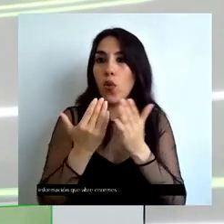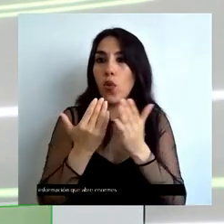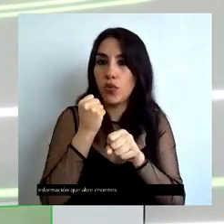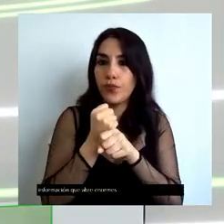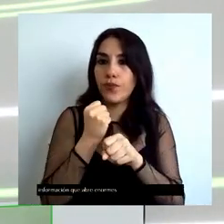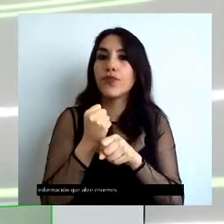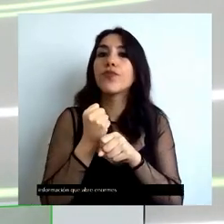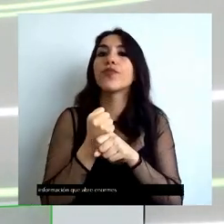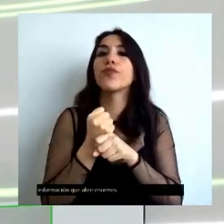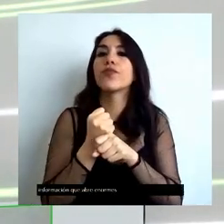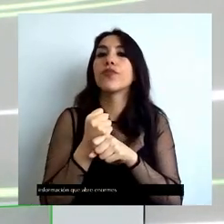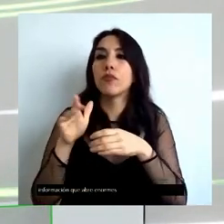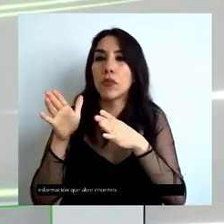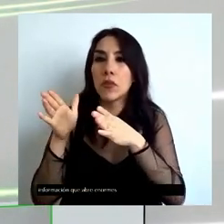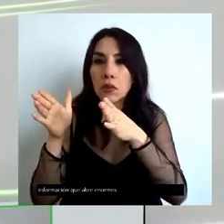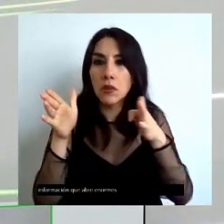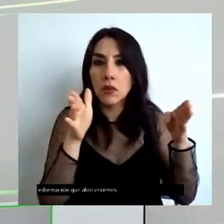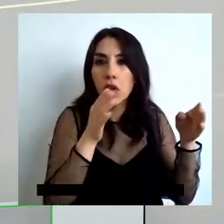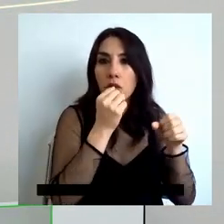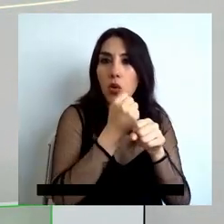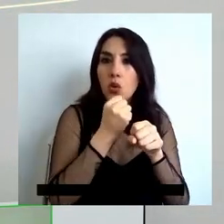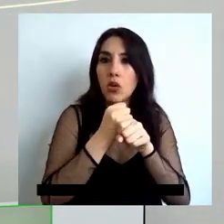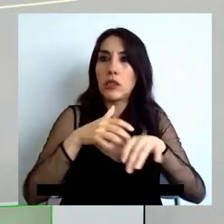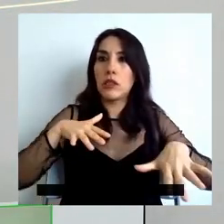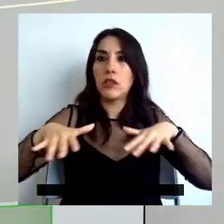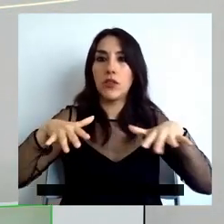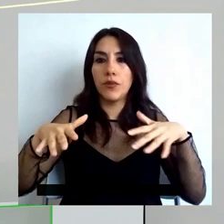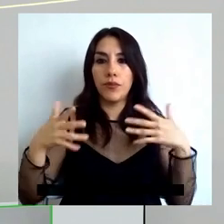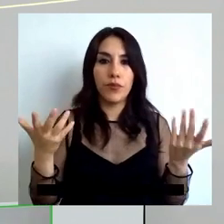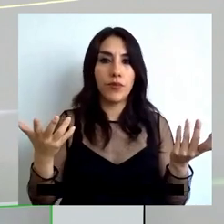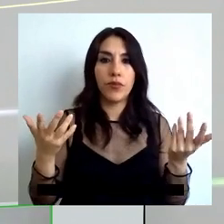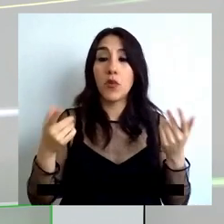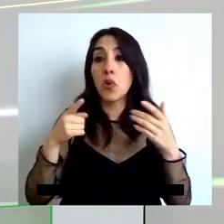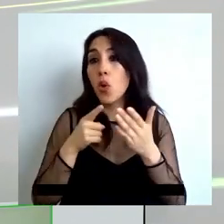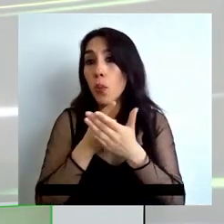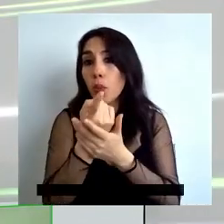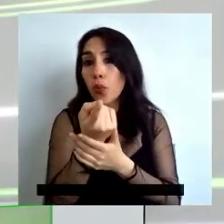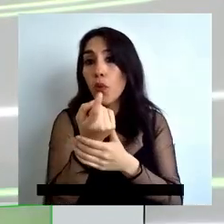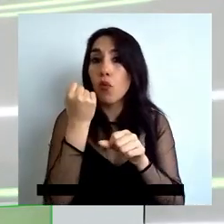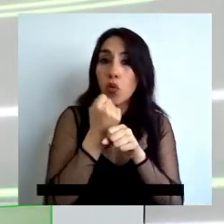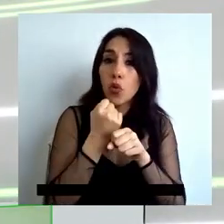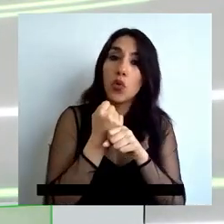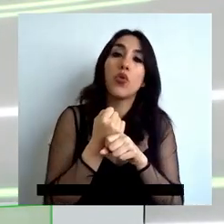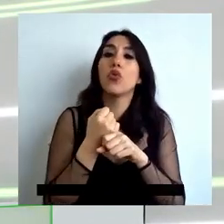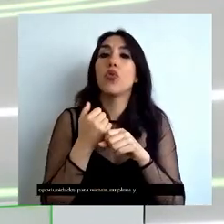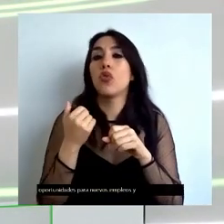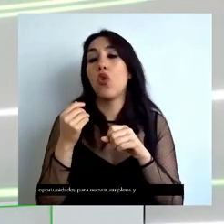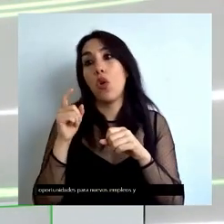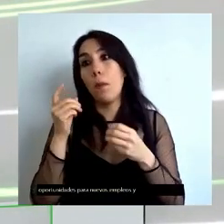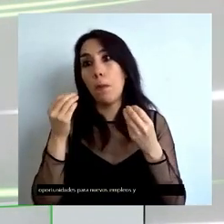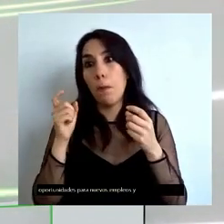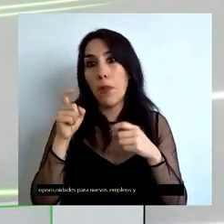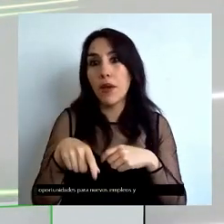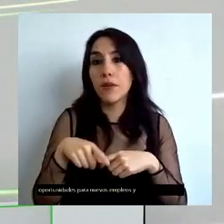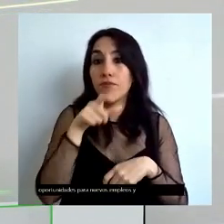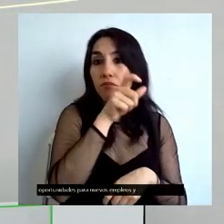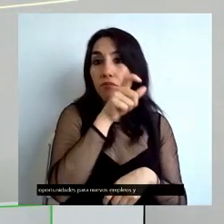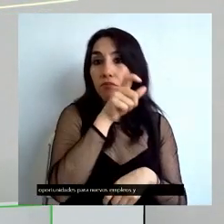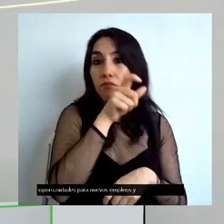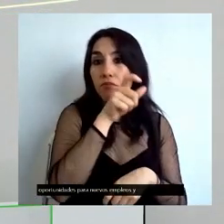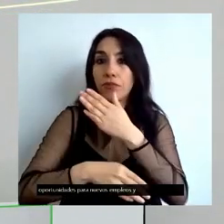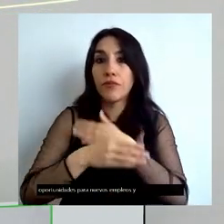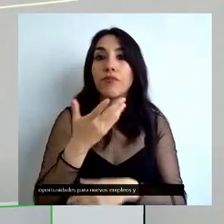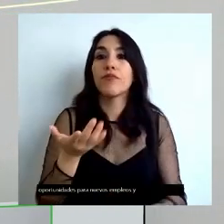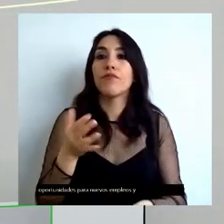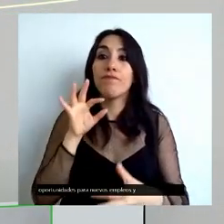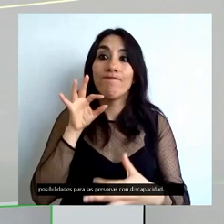of organizing services, and also possibilities of employment for people with disability,